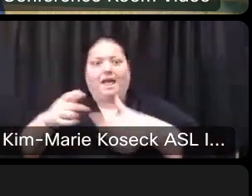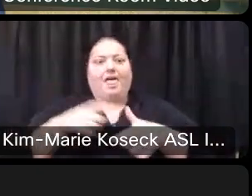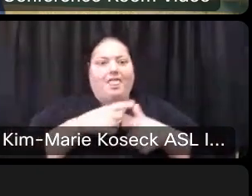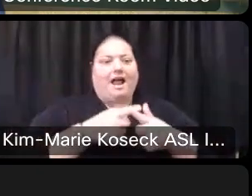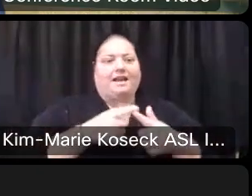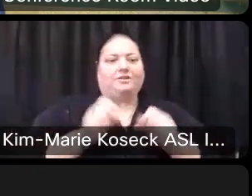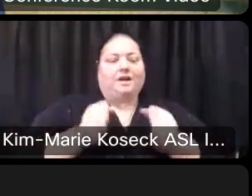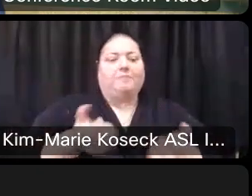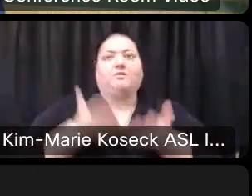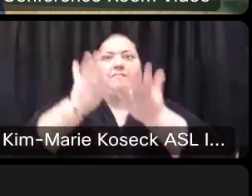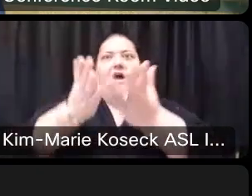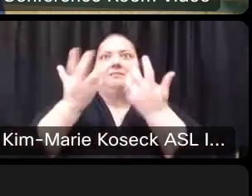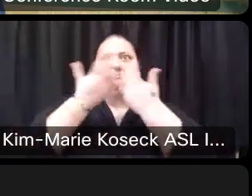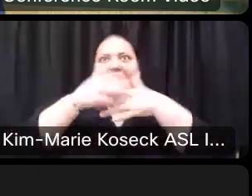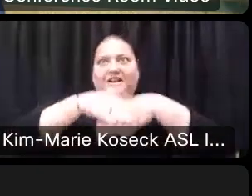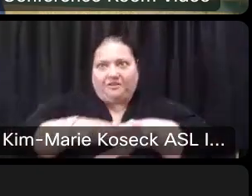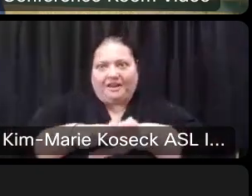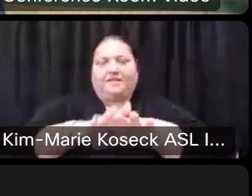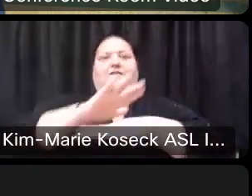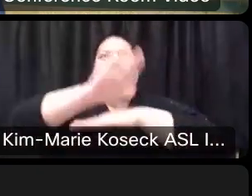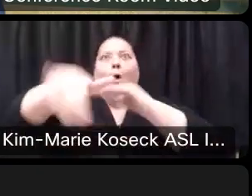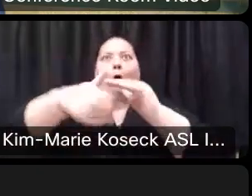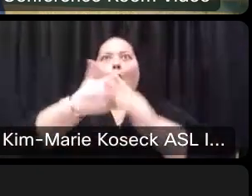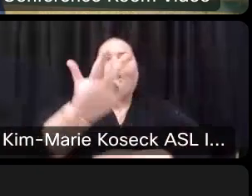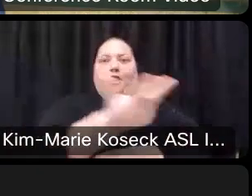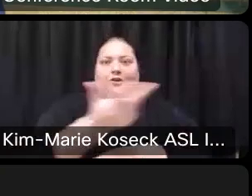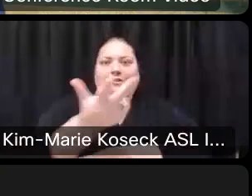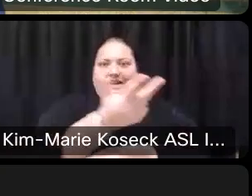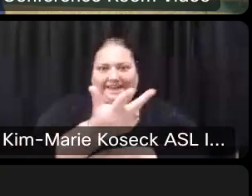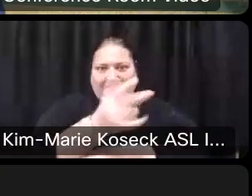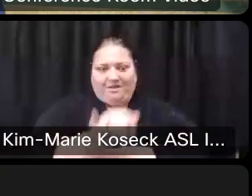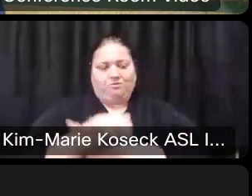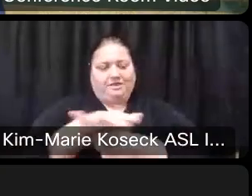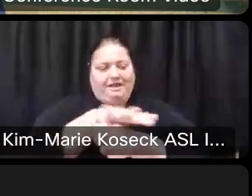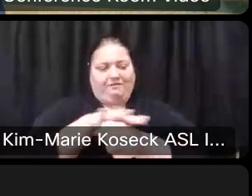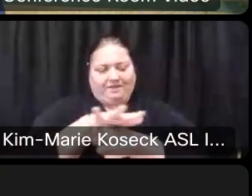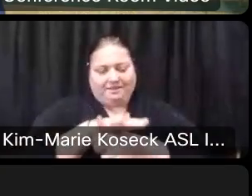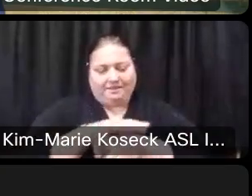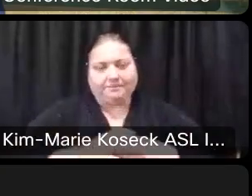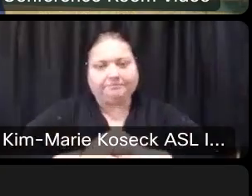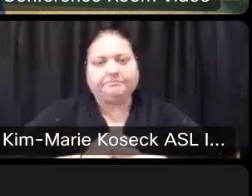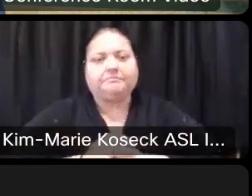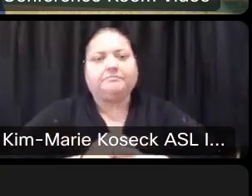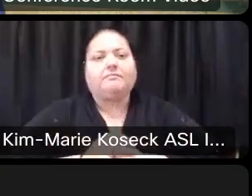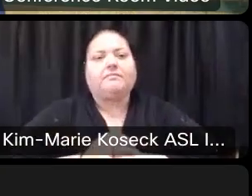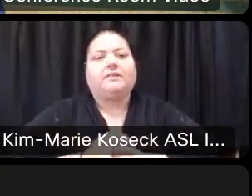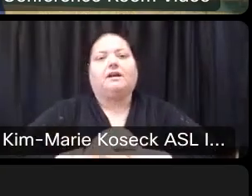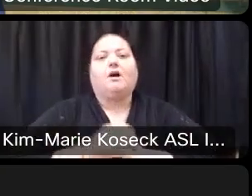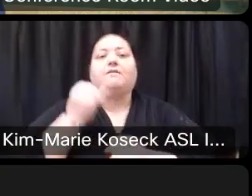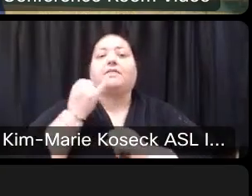you would be able to provide integrated care across all three of those areas. So over the